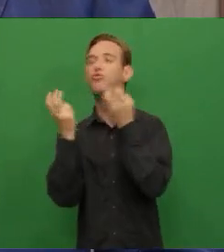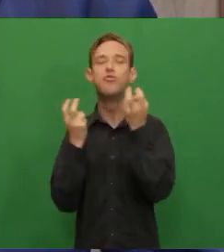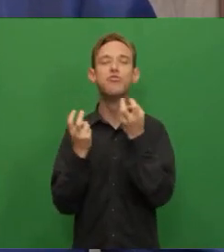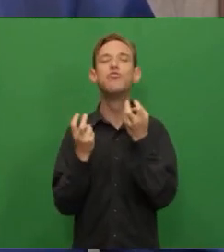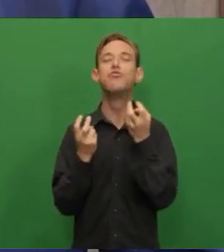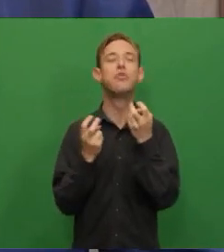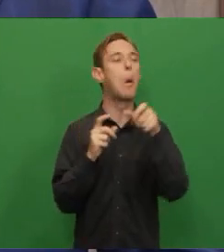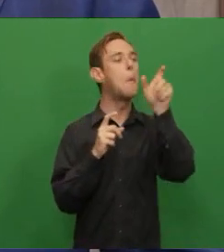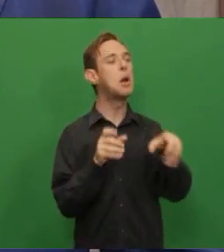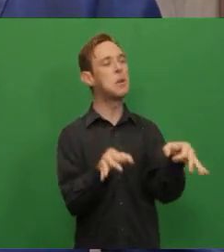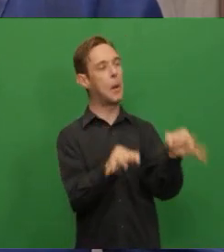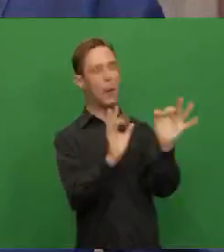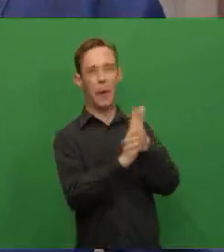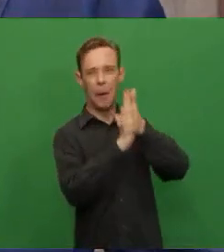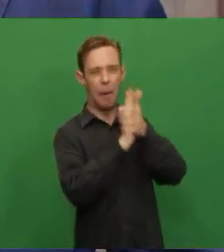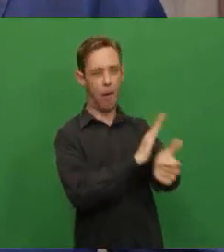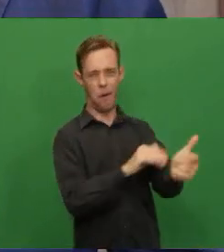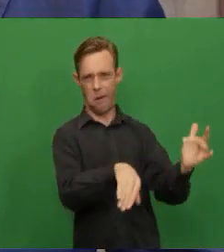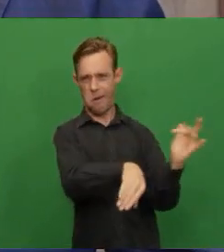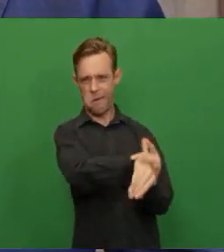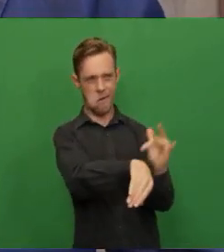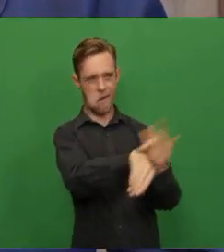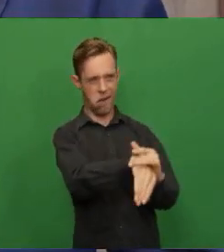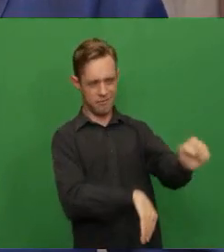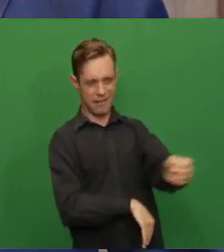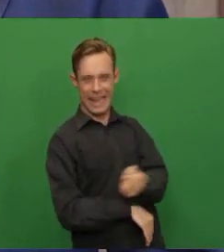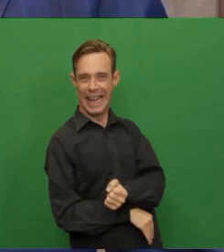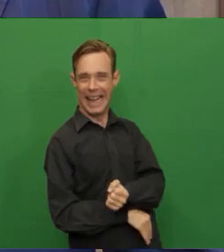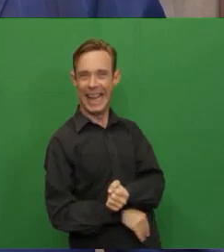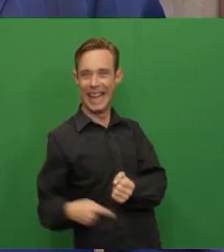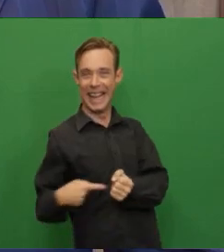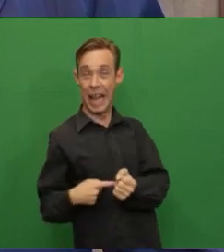find a seventh member.